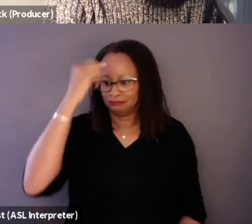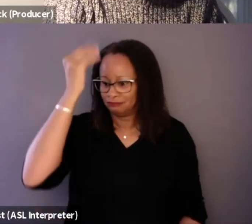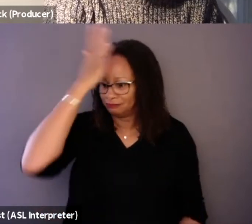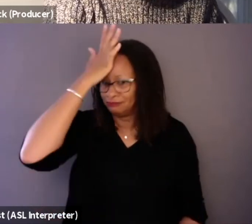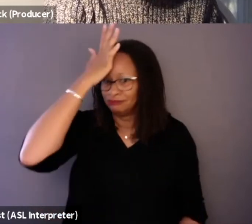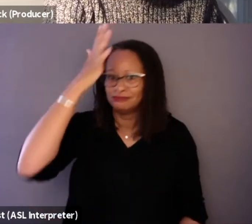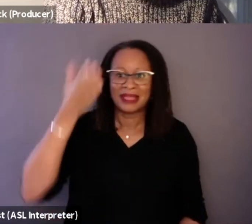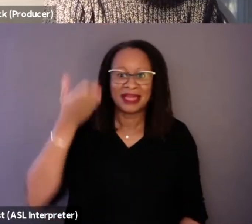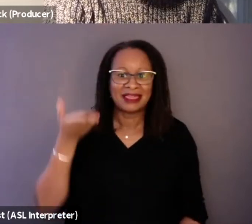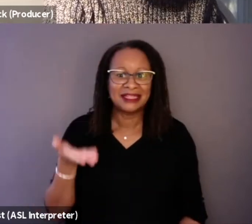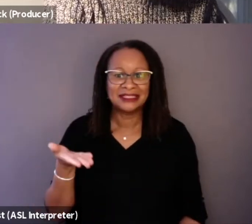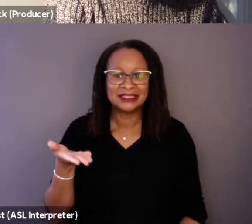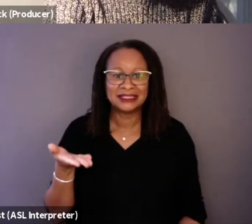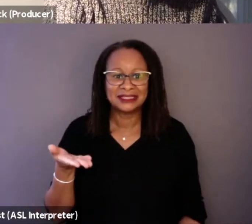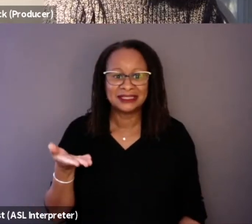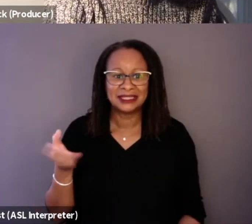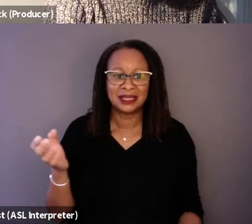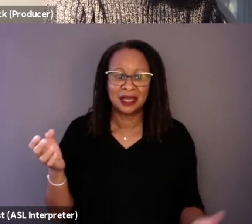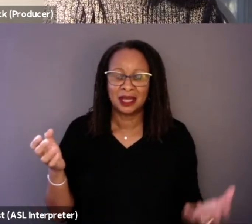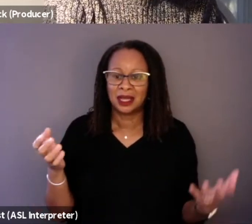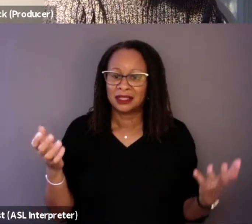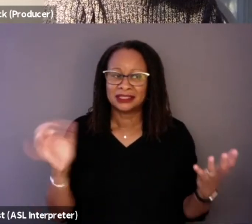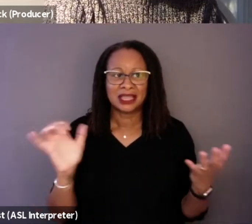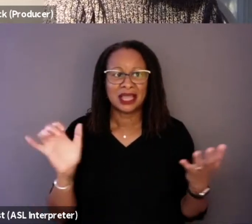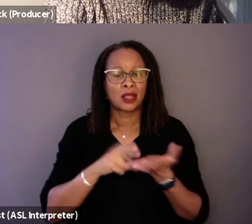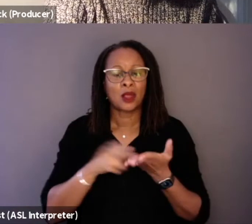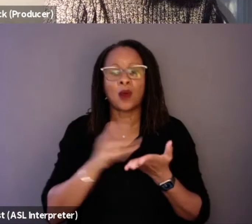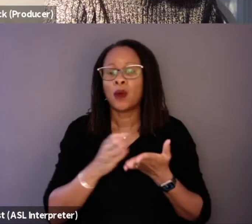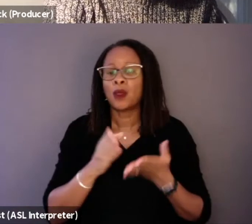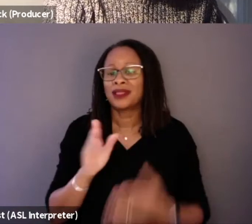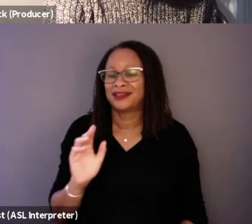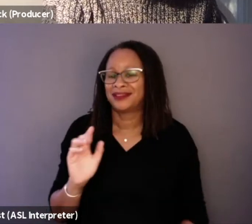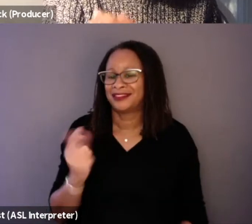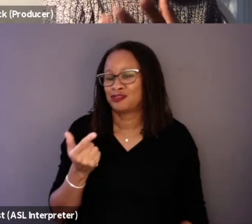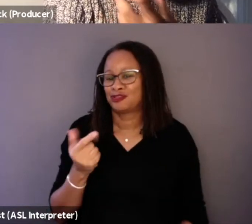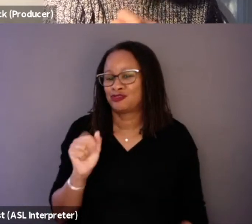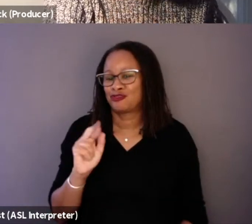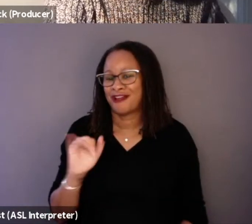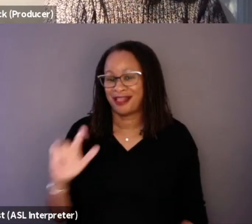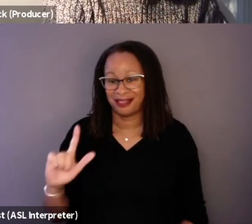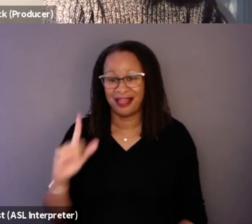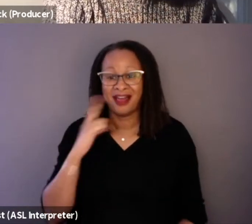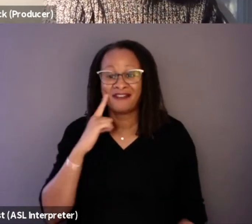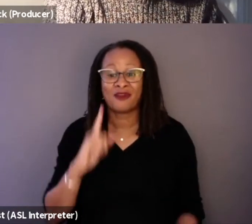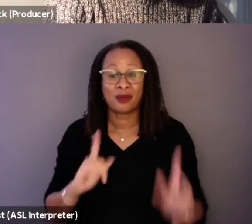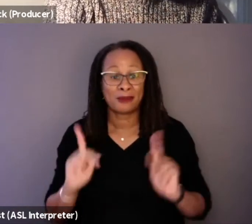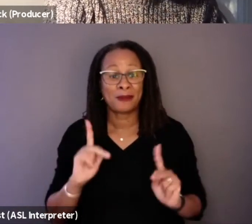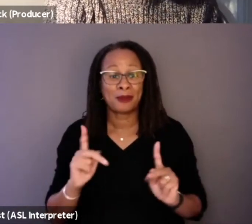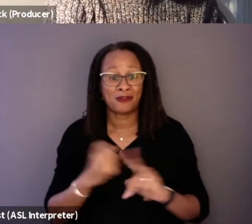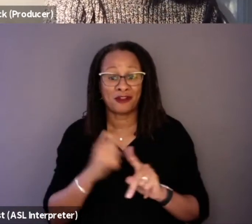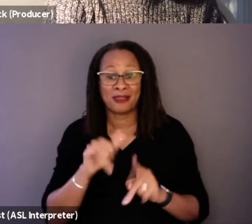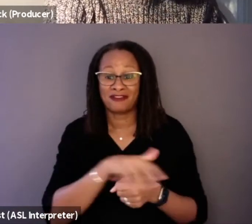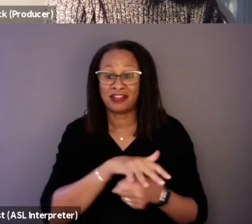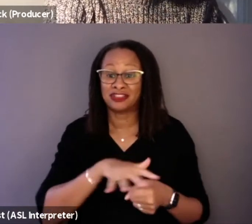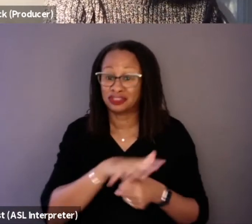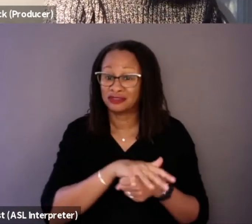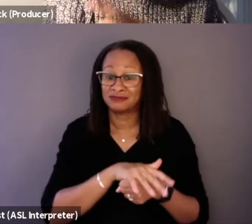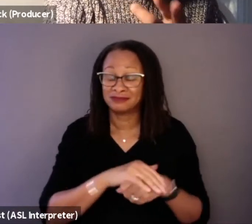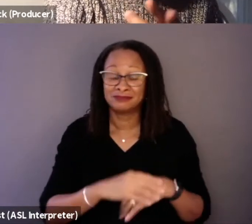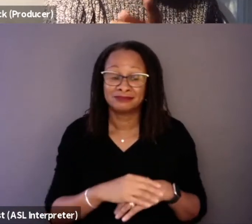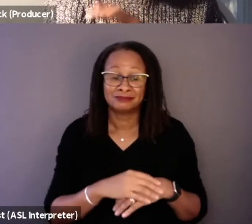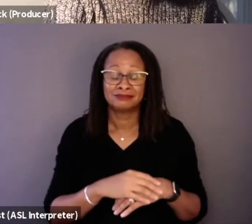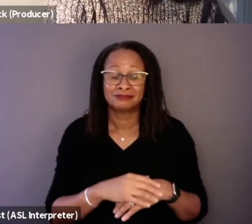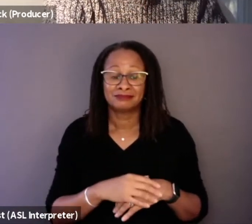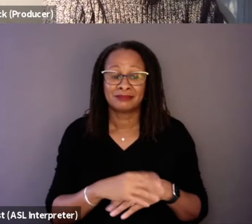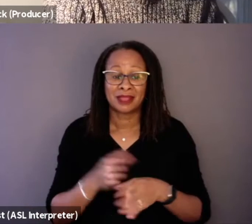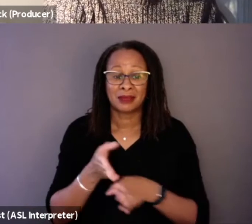is nothing short of the Holy Grail for people from that region. And, you know, prior